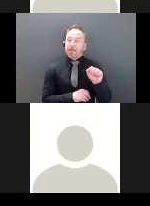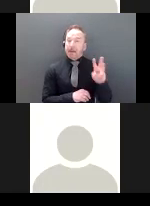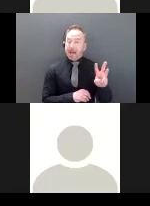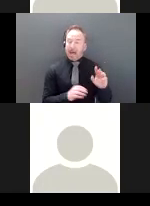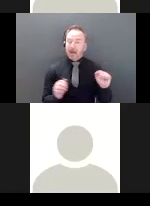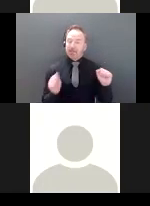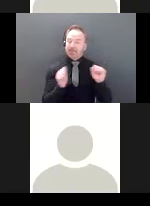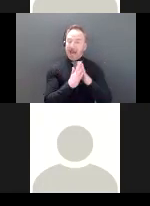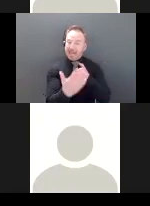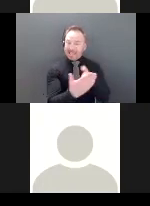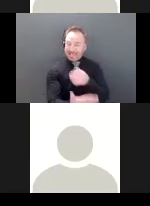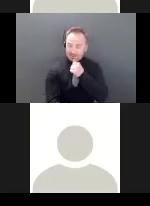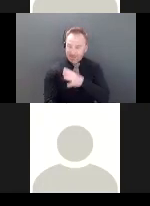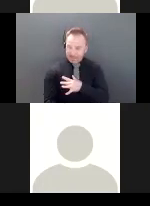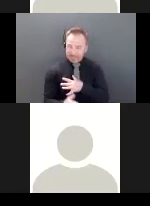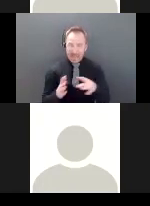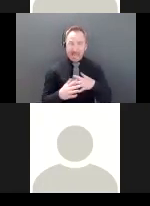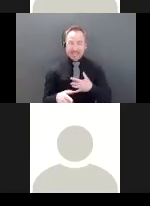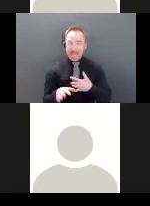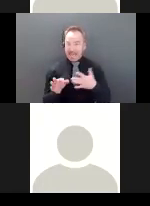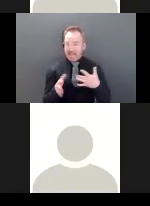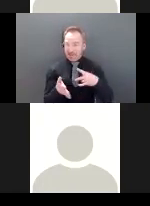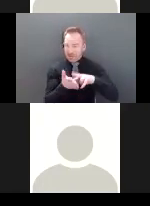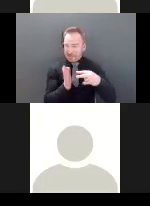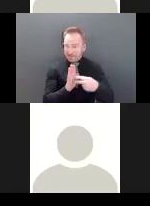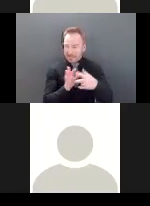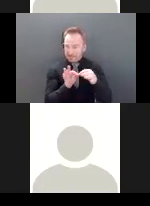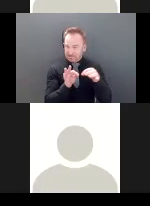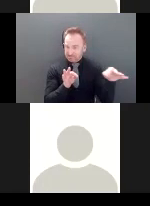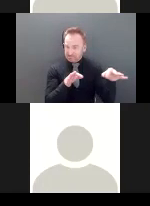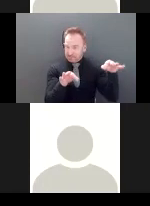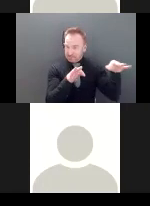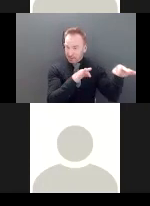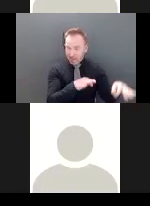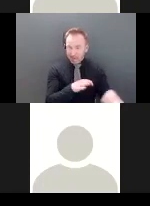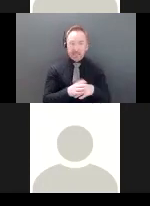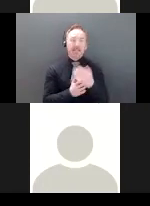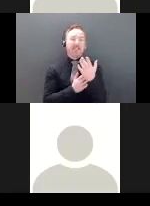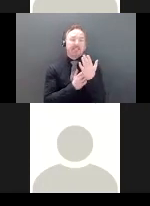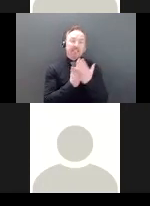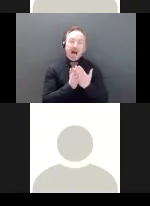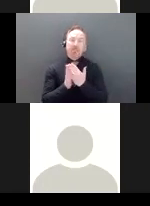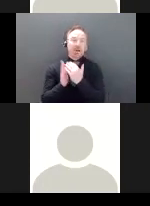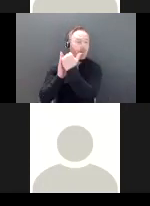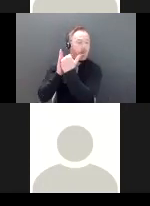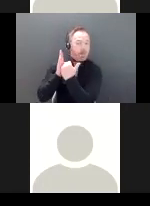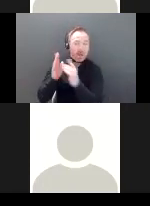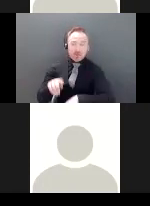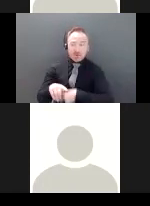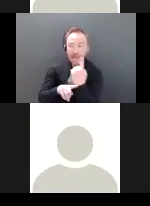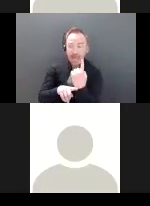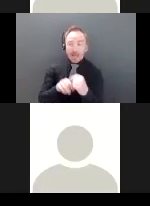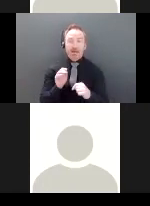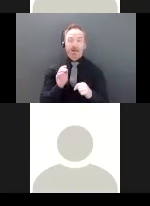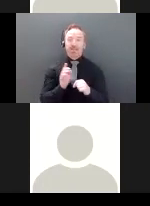you are familiar with. We wanted to go through just a few of these today and have them listed for you because it's language that we